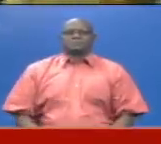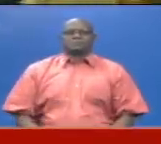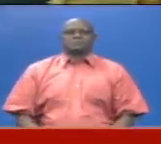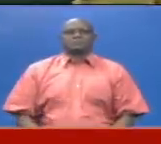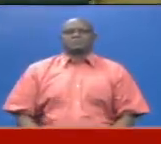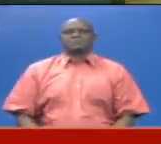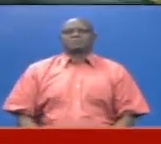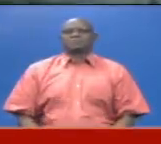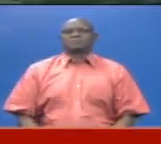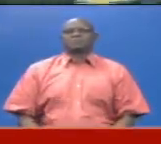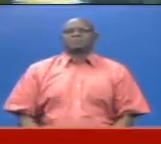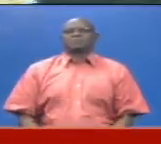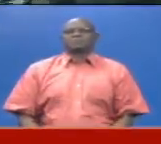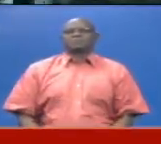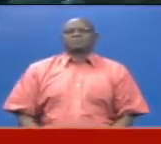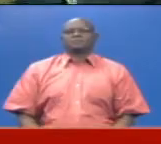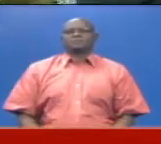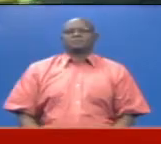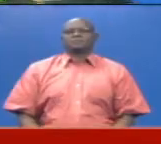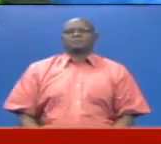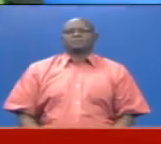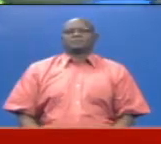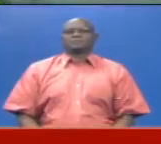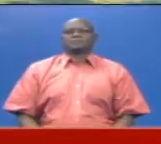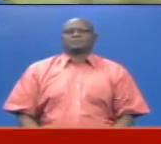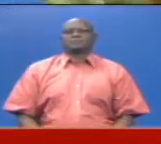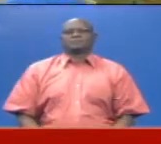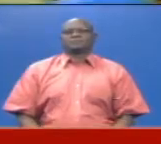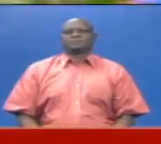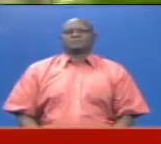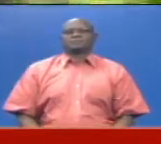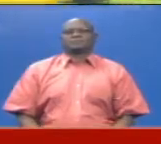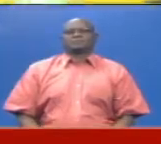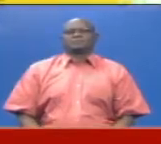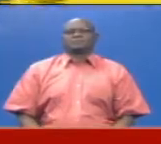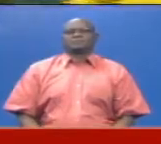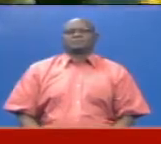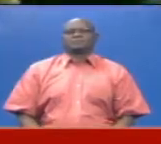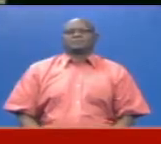William and Honorable Esther Passaris.